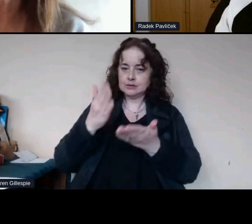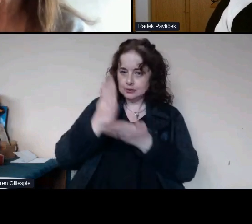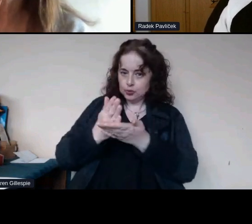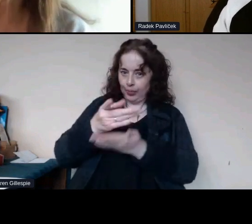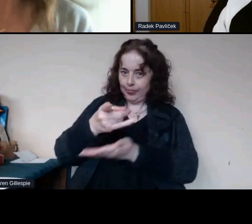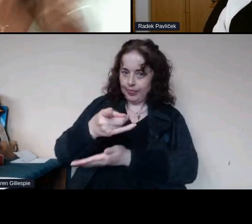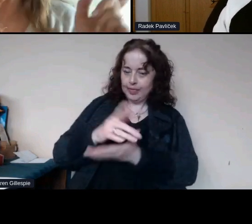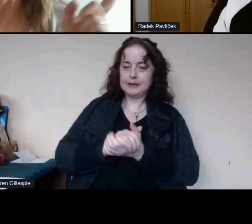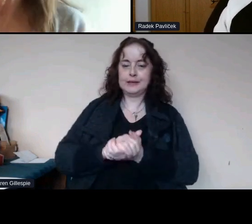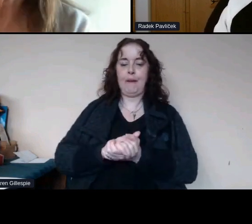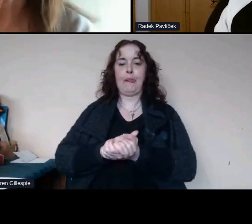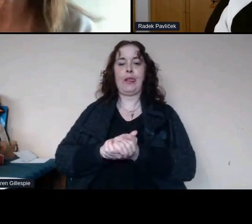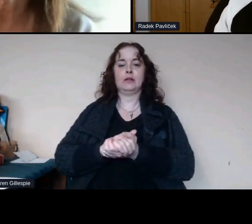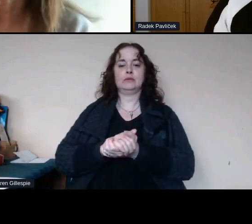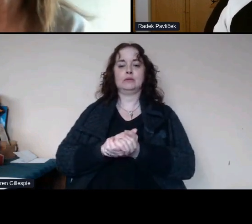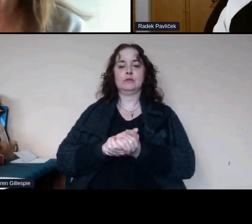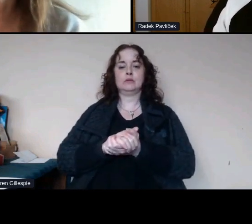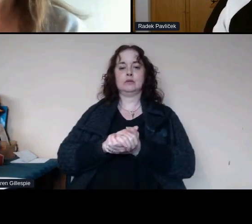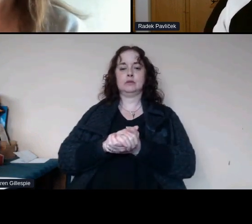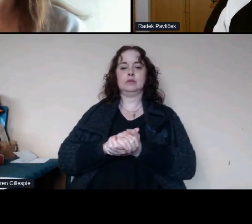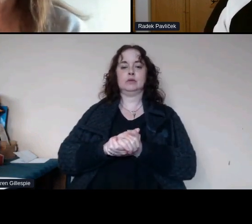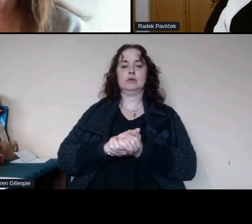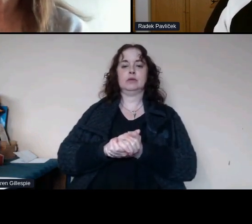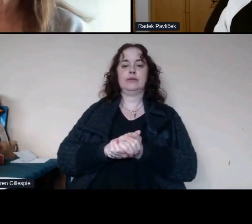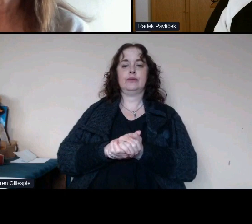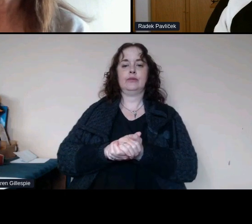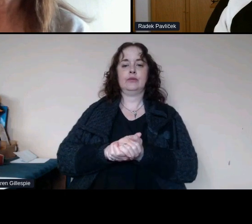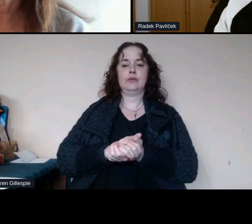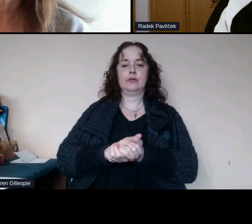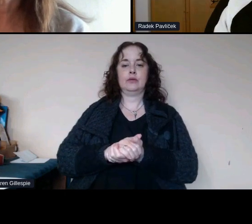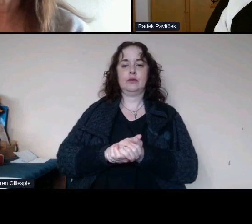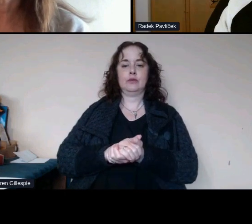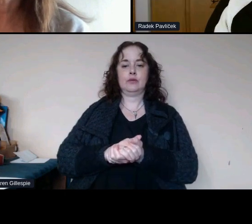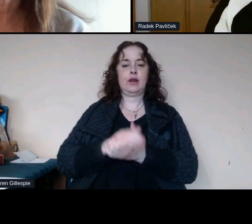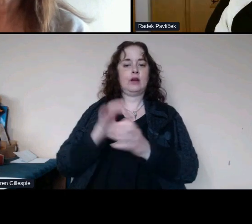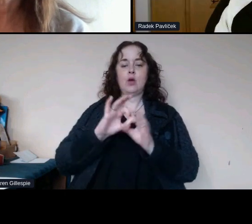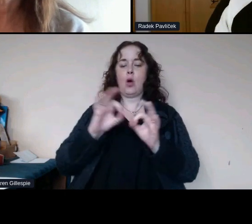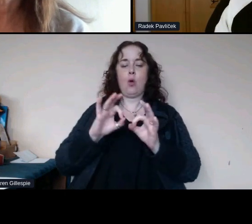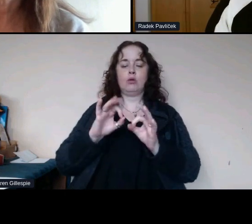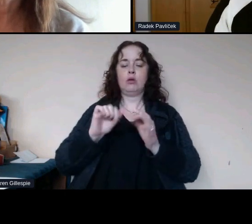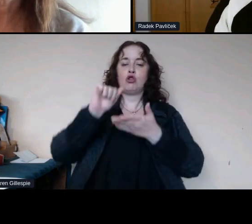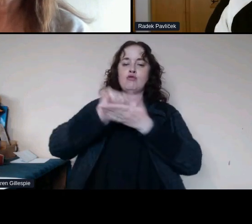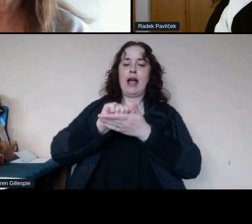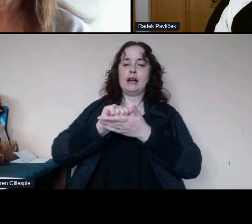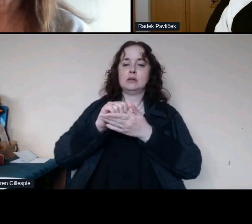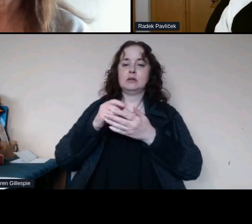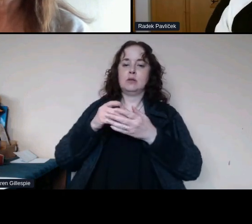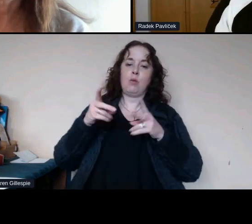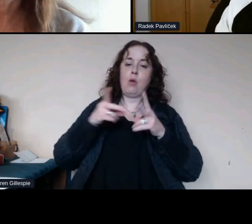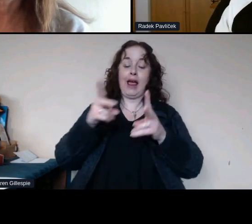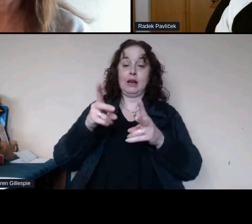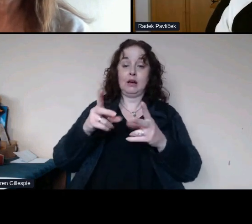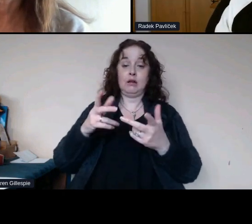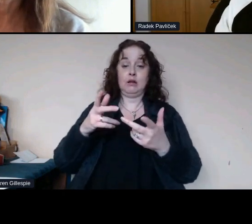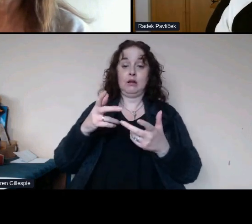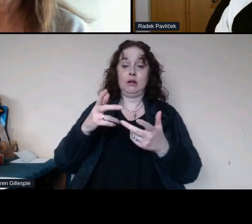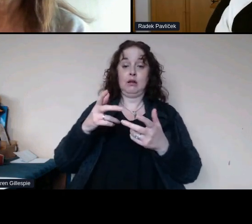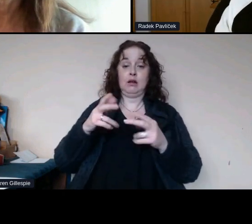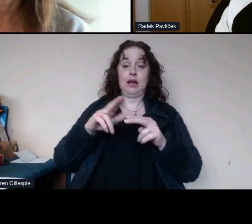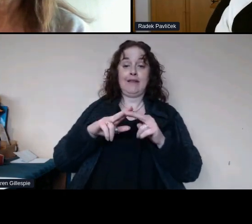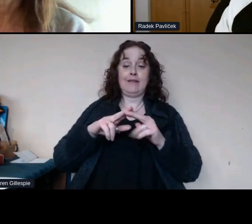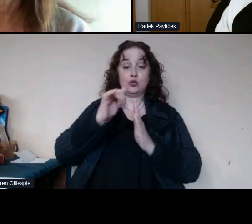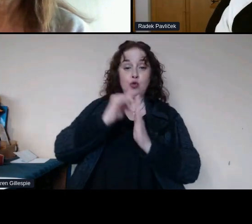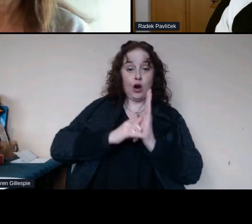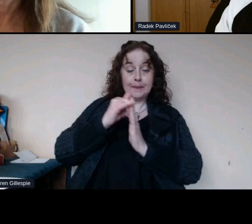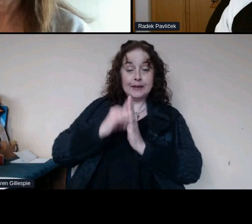yeah, it's one way. So there is no correct path. So if you do documents, you would be able to do documents. If you're